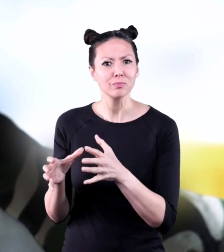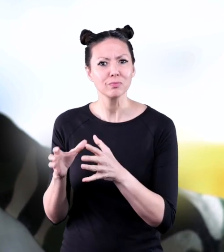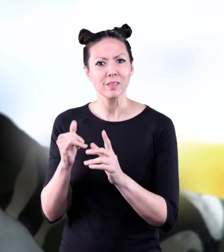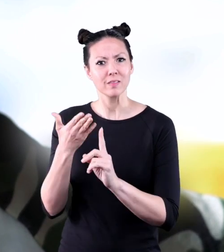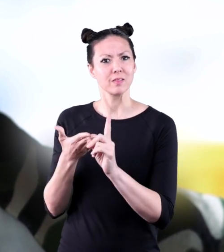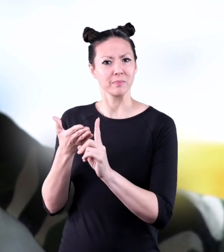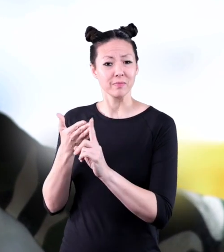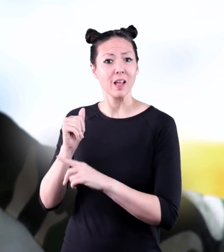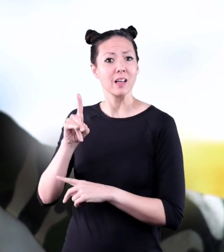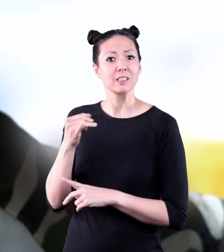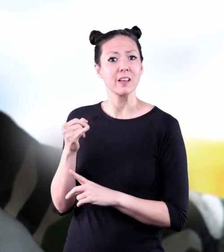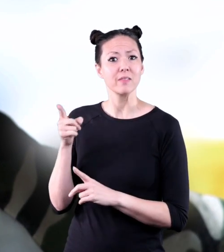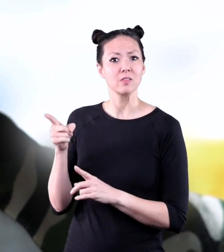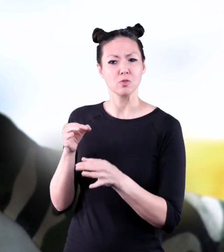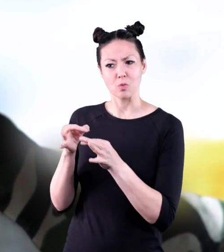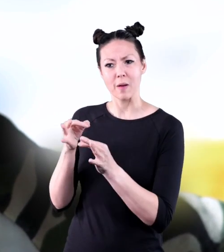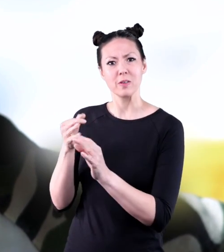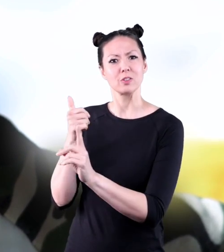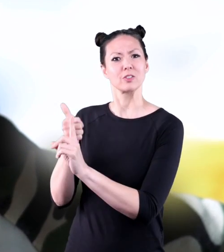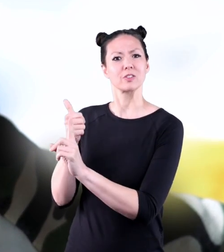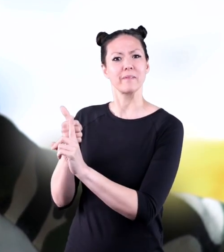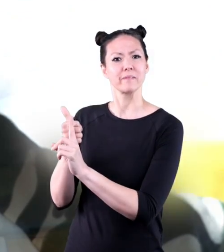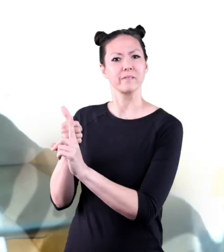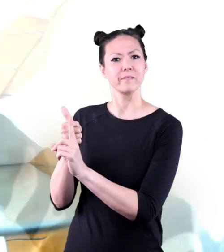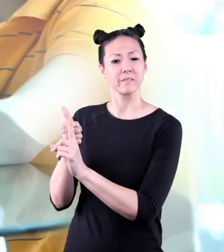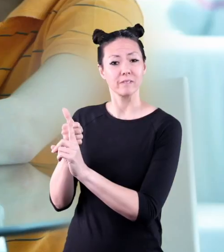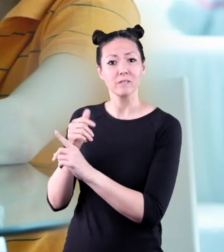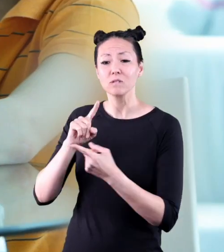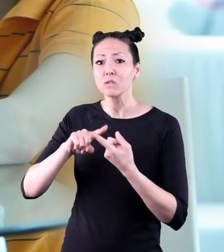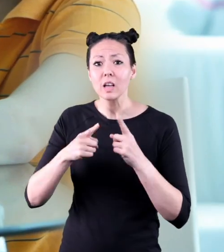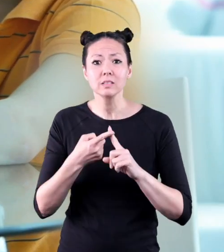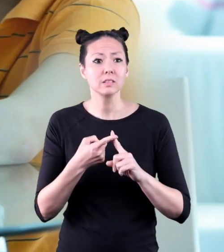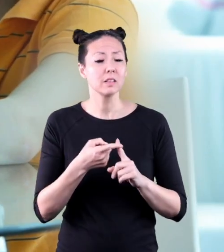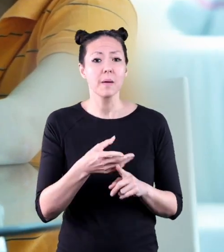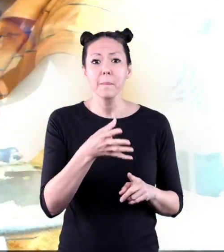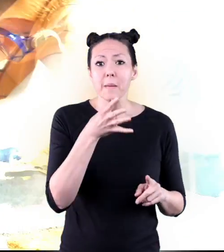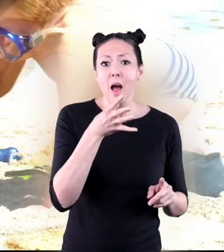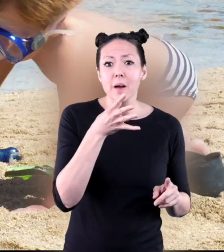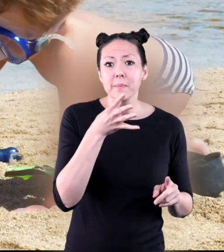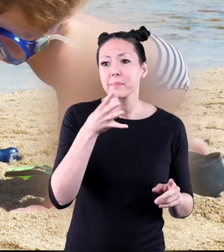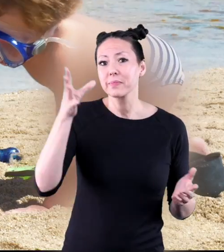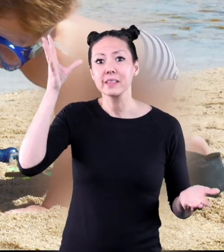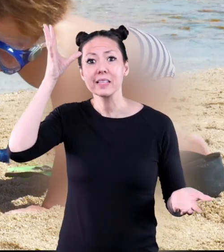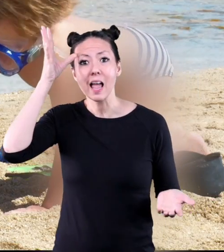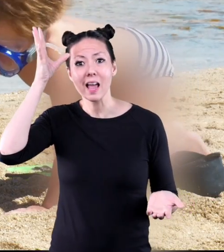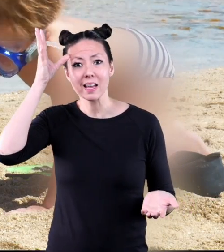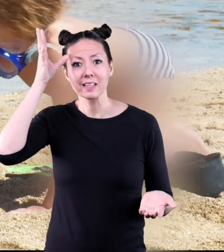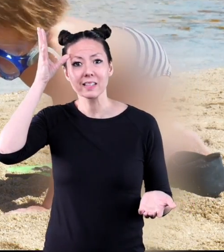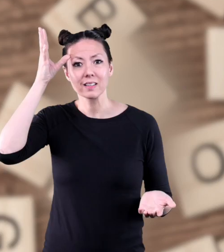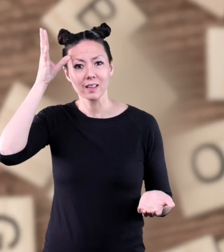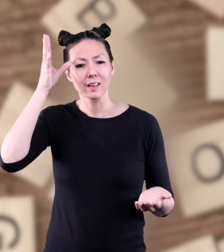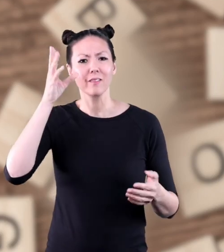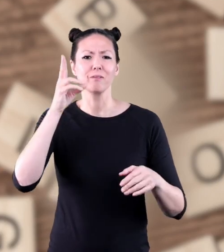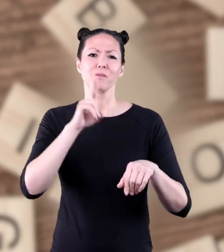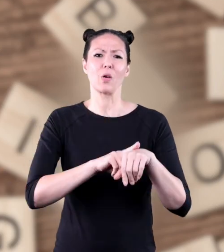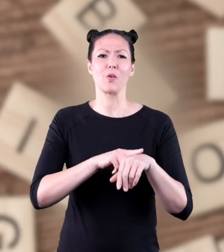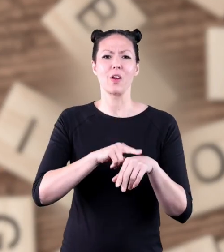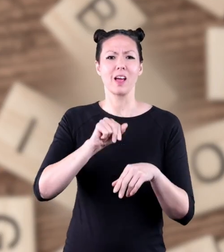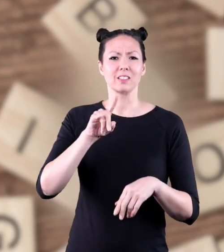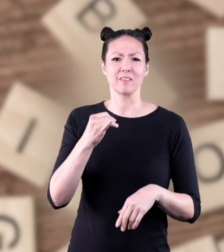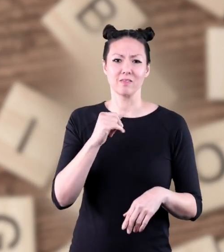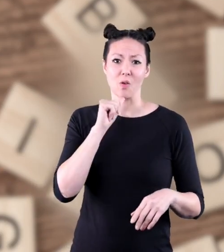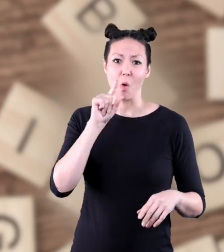What are some adjectives you'd use to describe yourself? Your friends, your mom and dad. Of